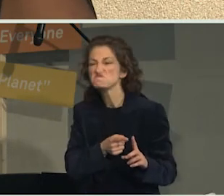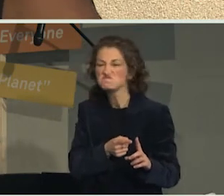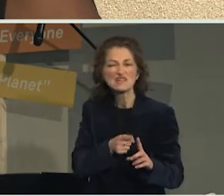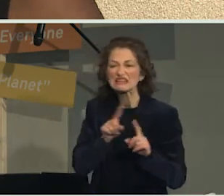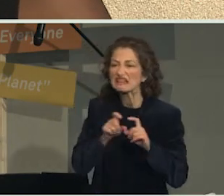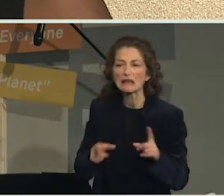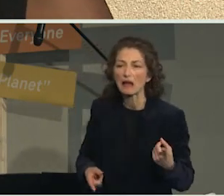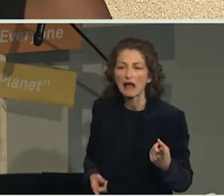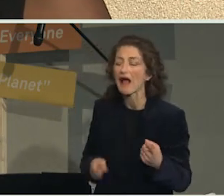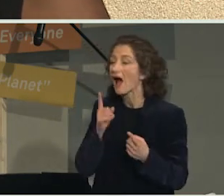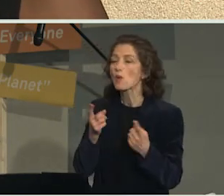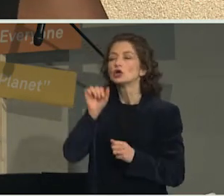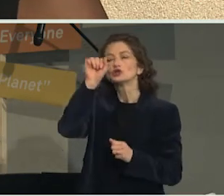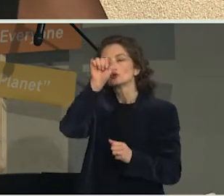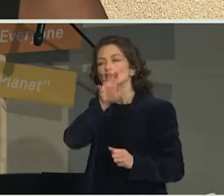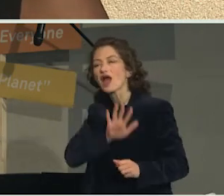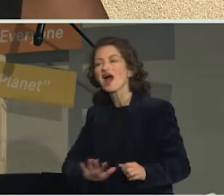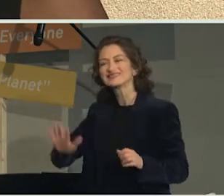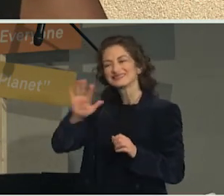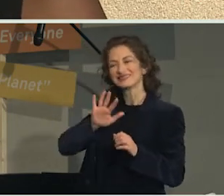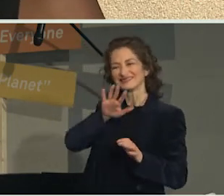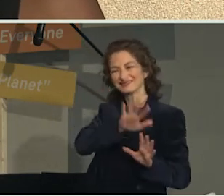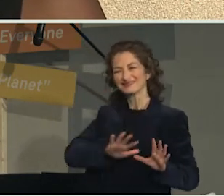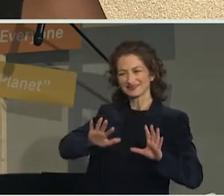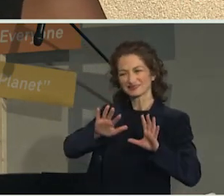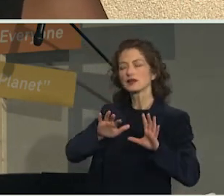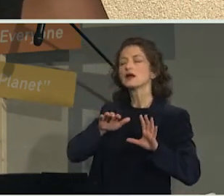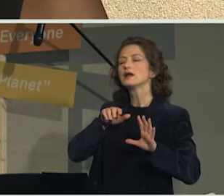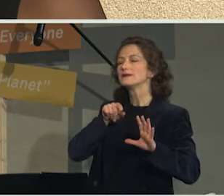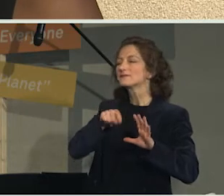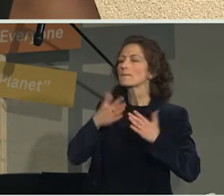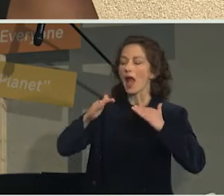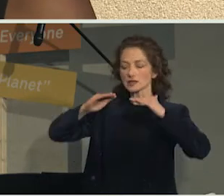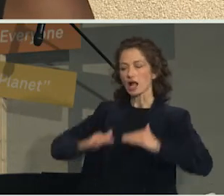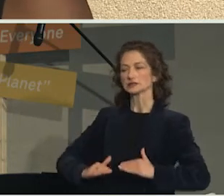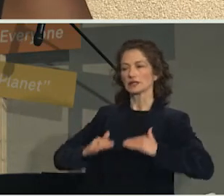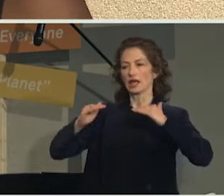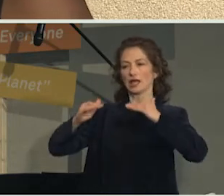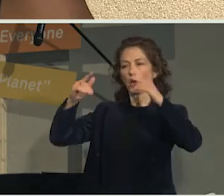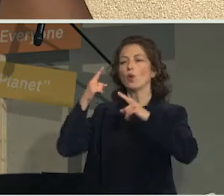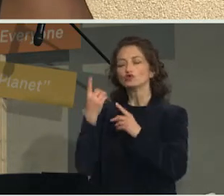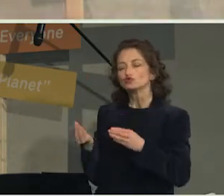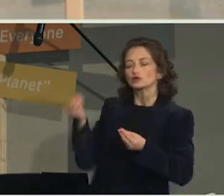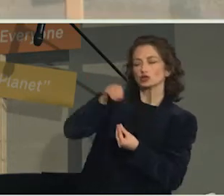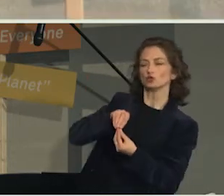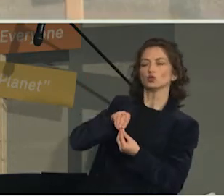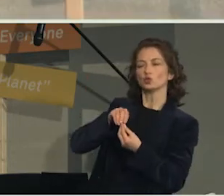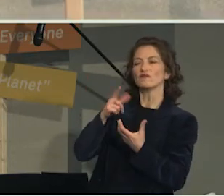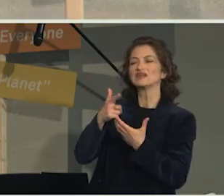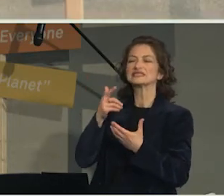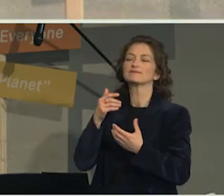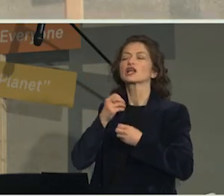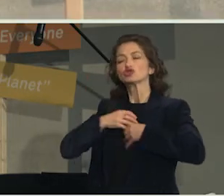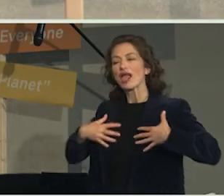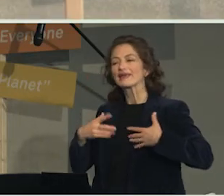Dalit women in South Asia face as subjects of both casteism and sexism. It wasn't about